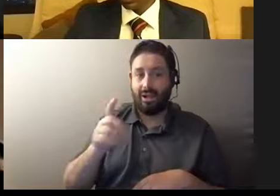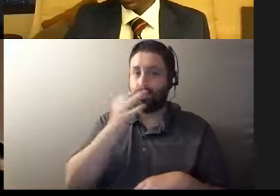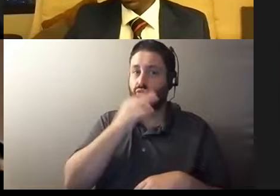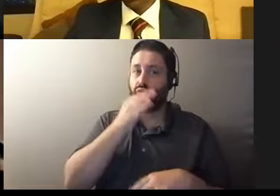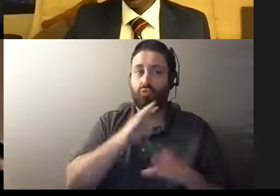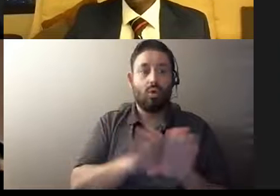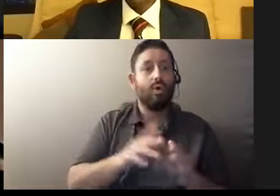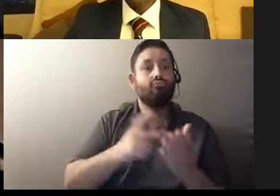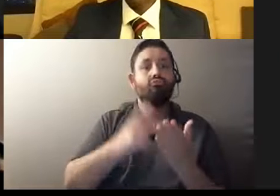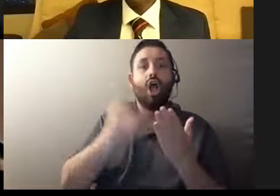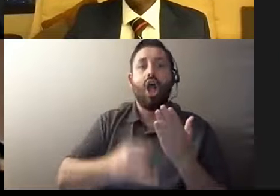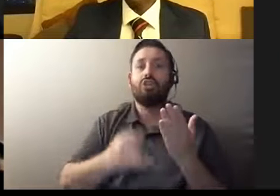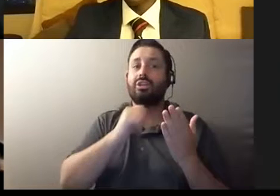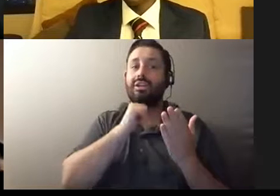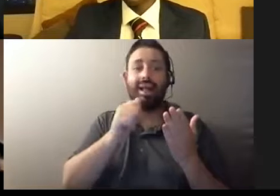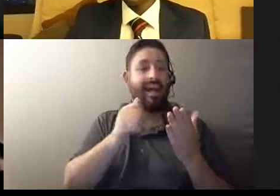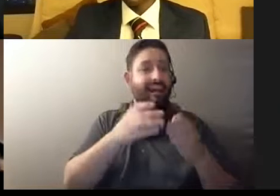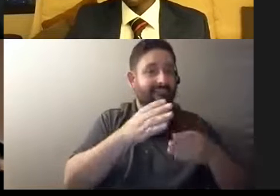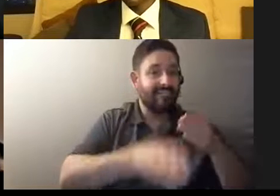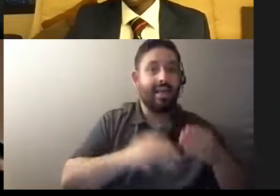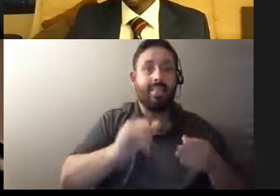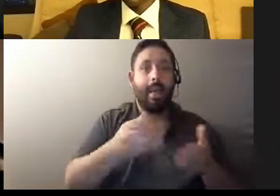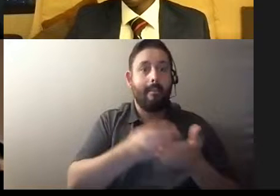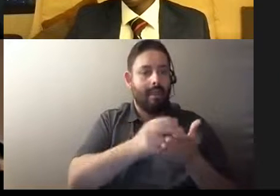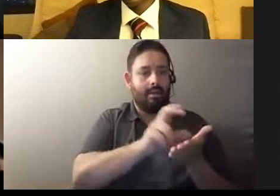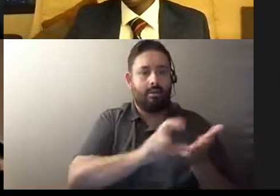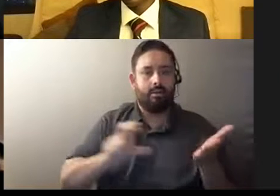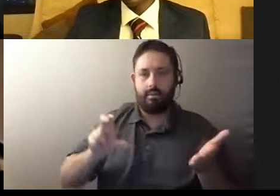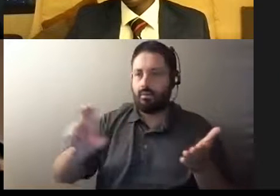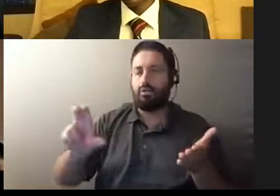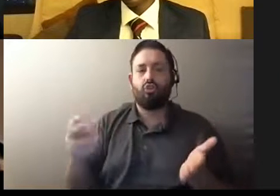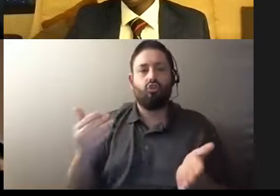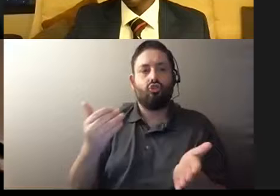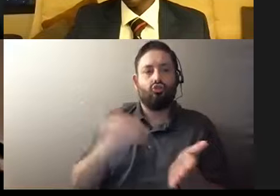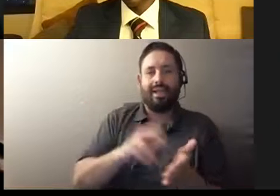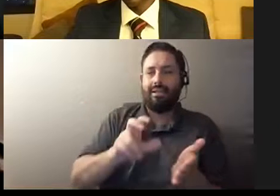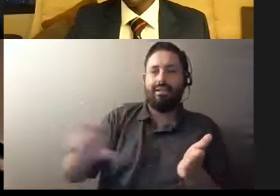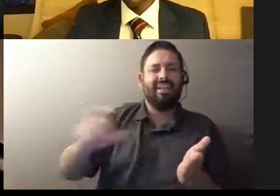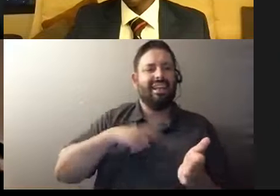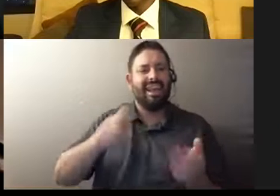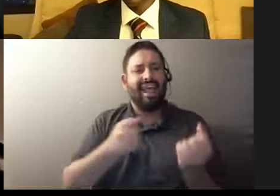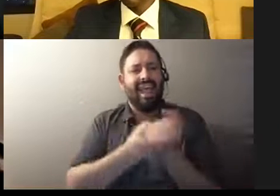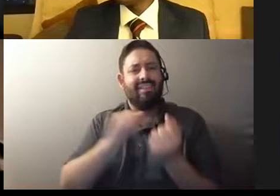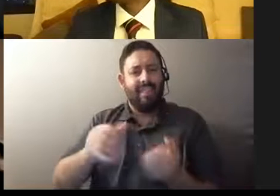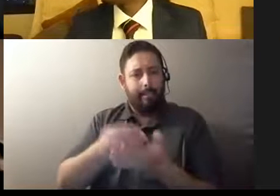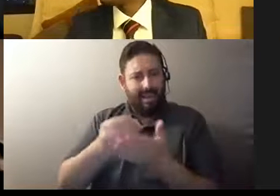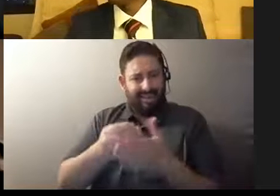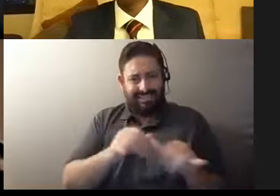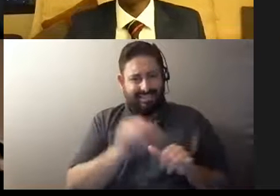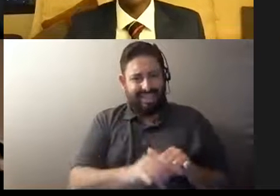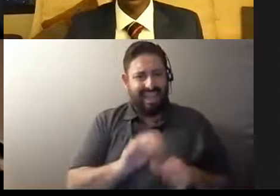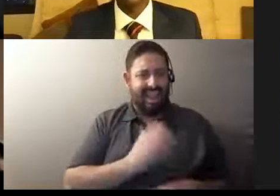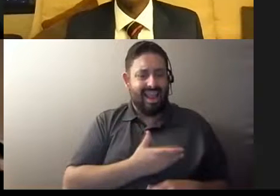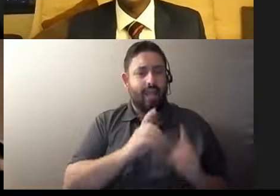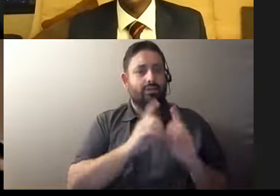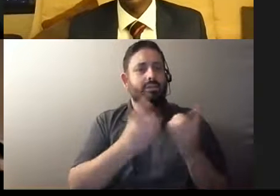or don't get done, that money's reprogrammed. We need to advocate for those funds to stay in the district so we can